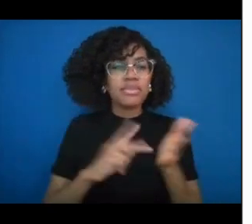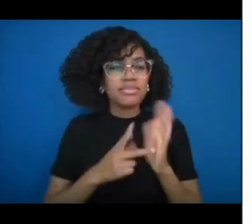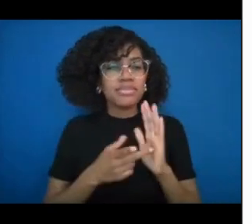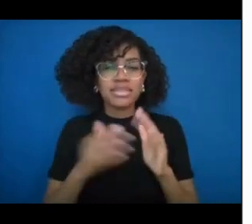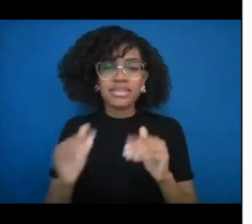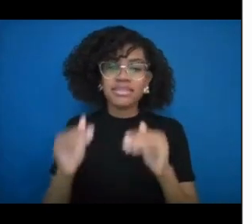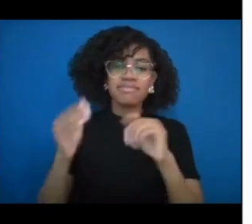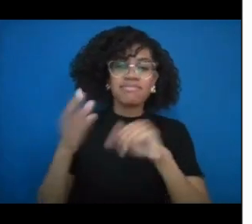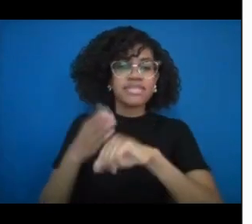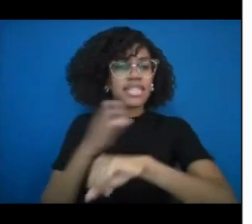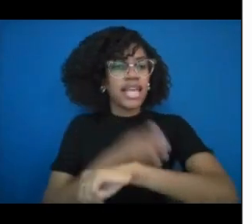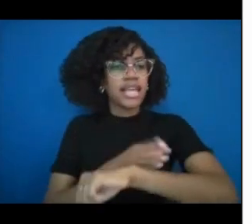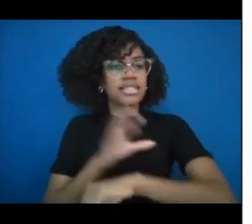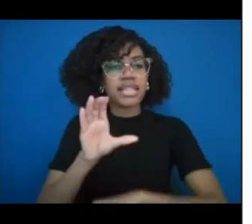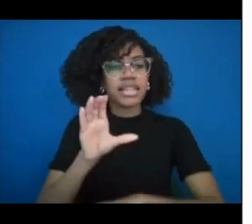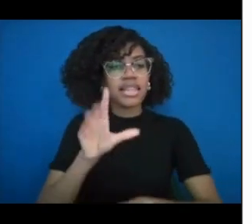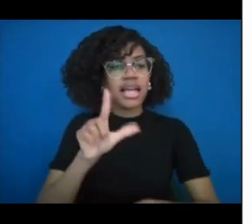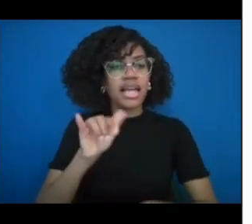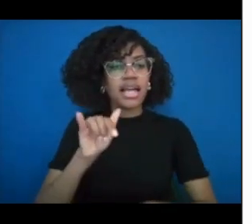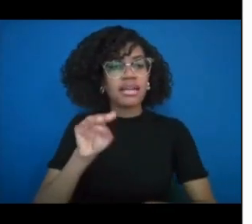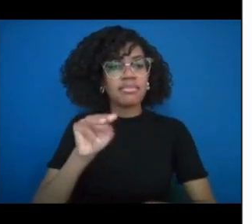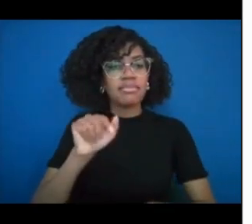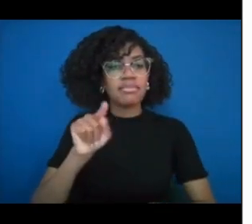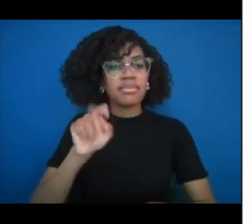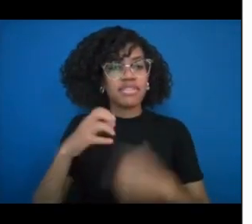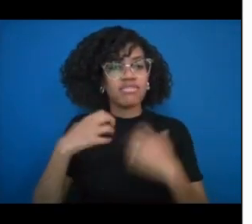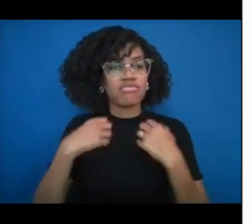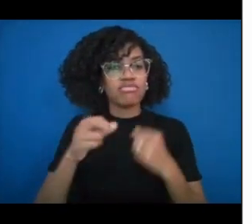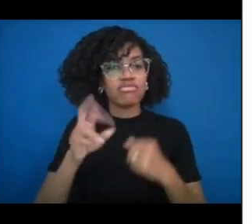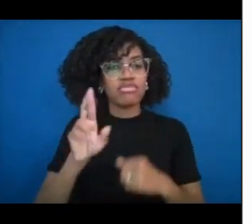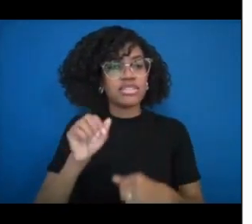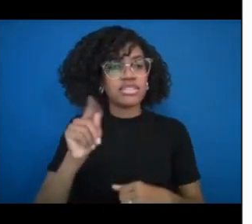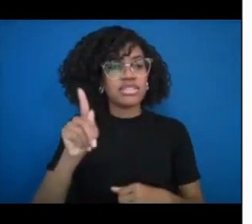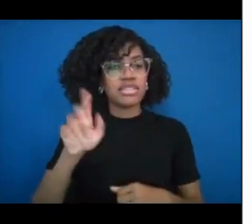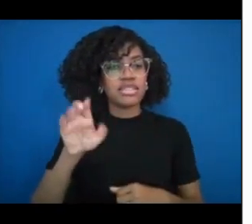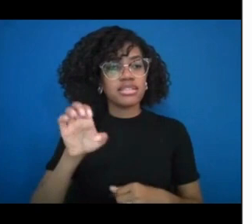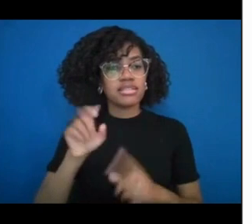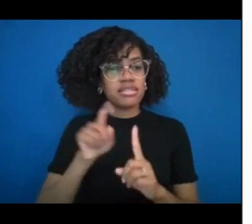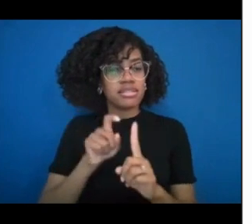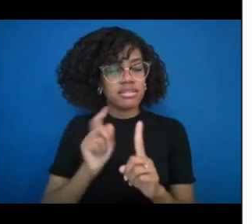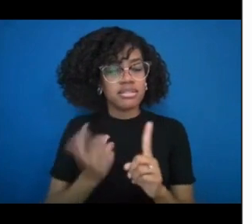climate resilience? And we, for purposes of this competition, are looking for